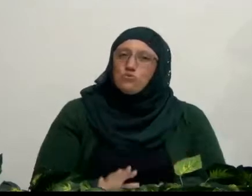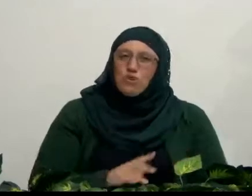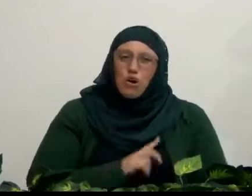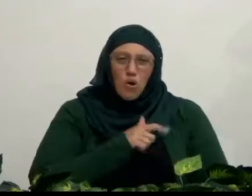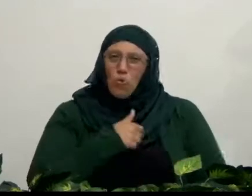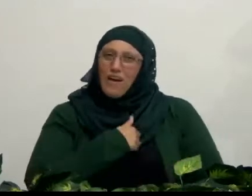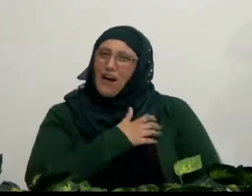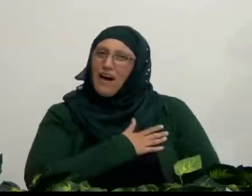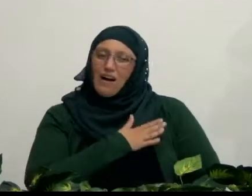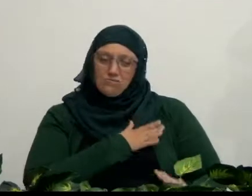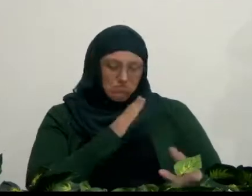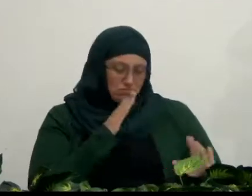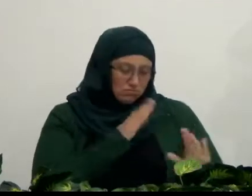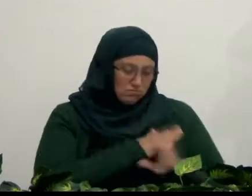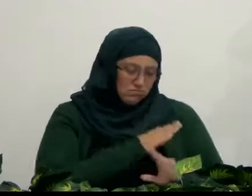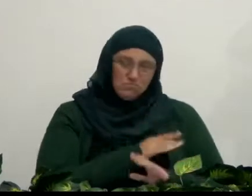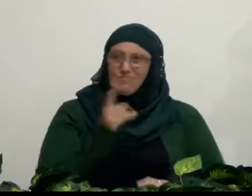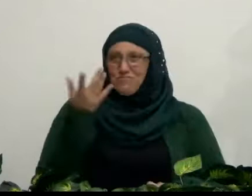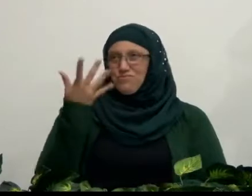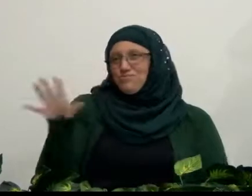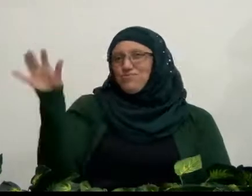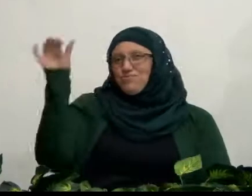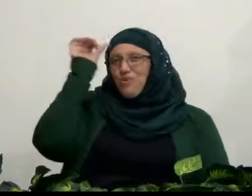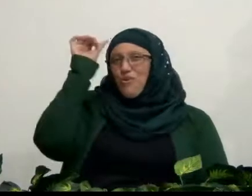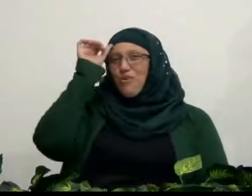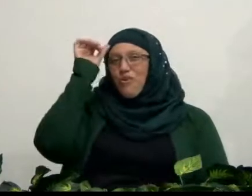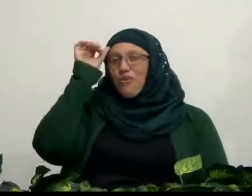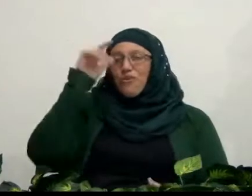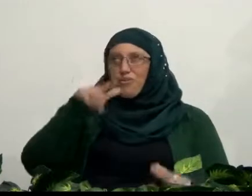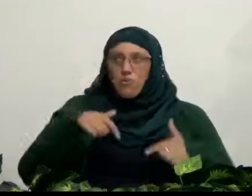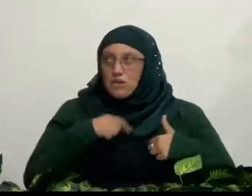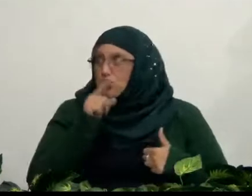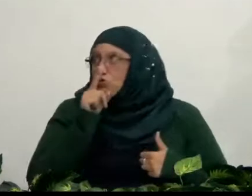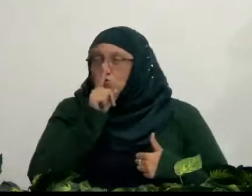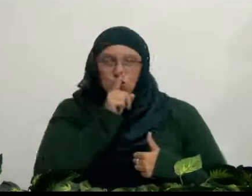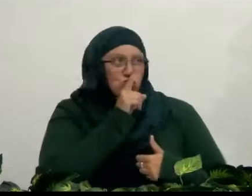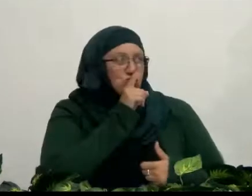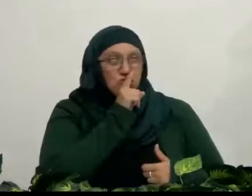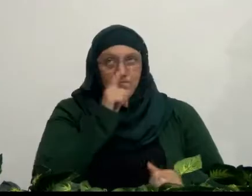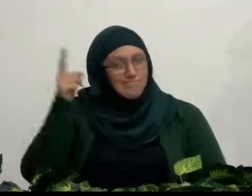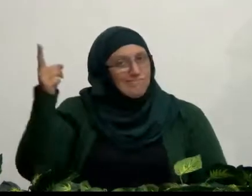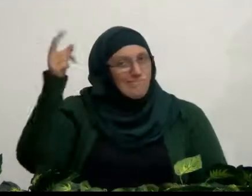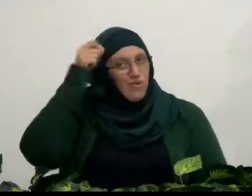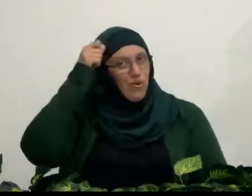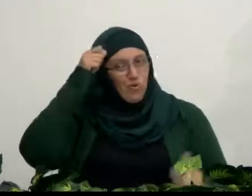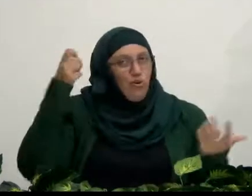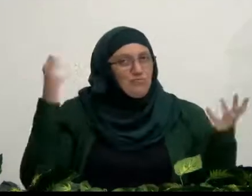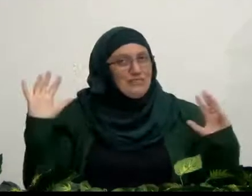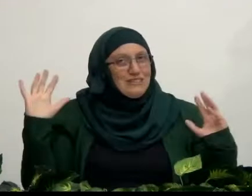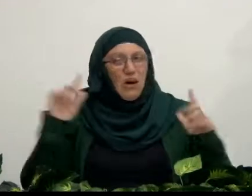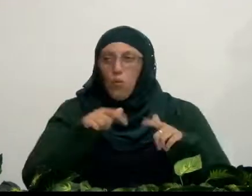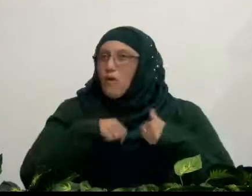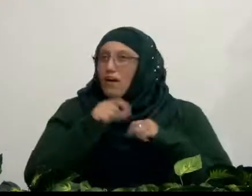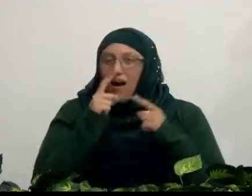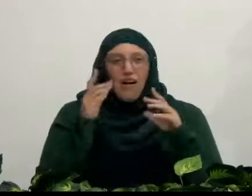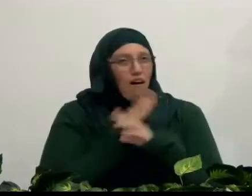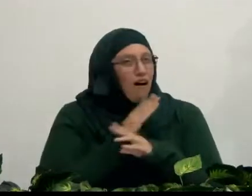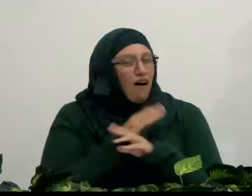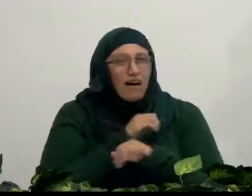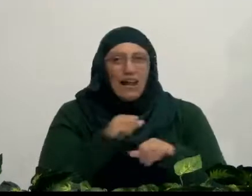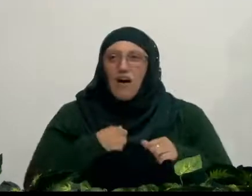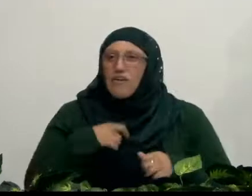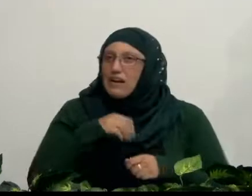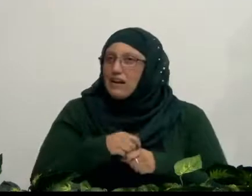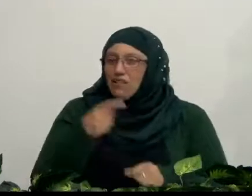the consciences hide. No inner thought can be concealed from Him, nor does He confuse one with